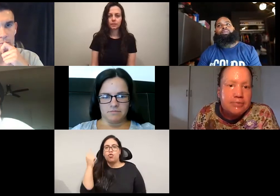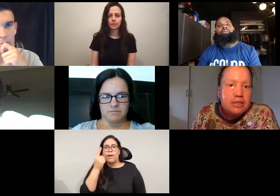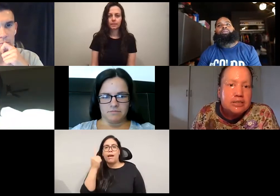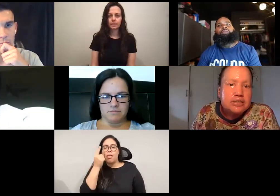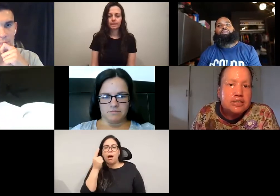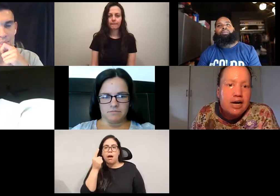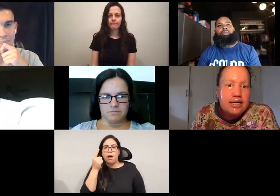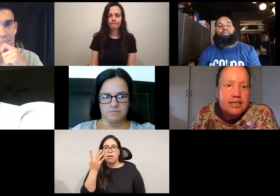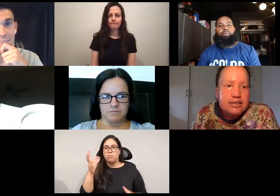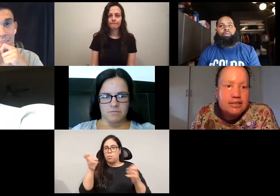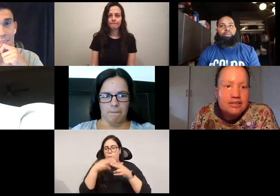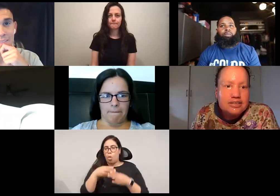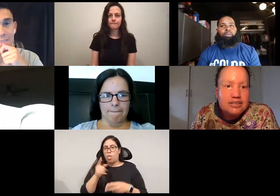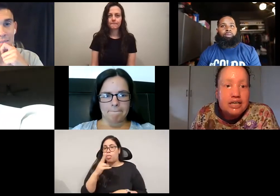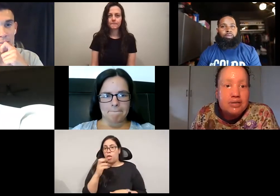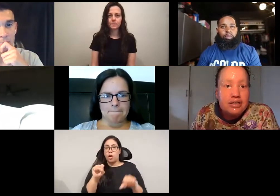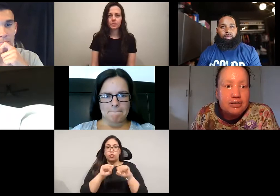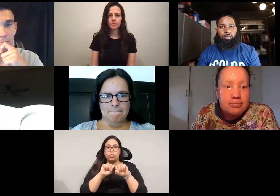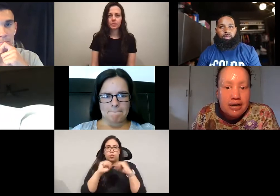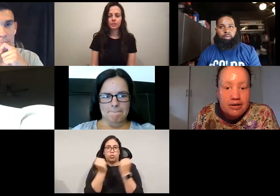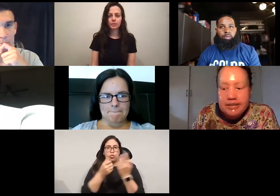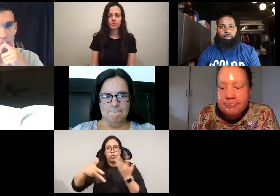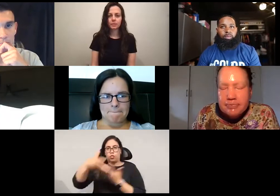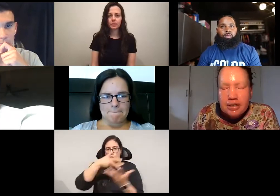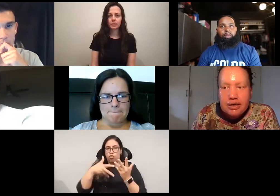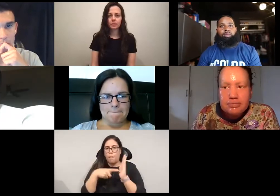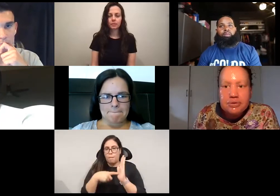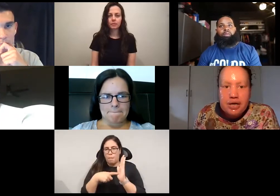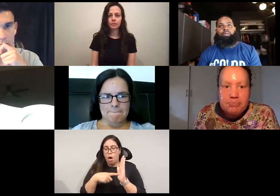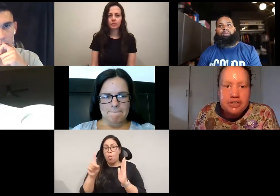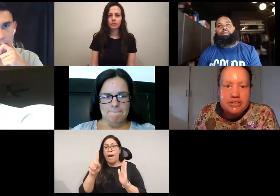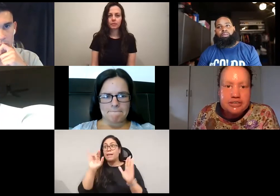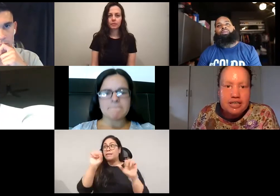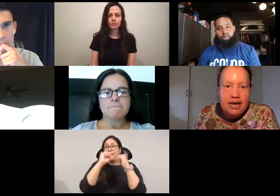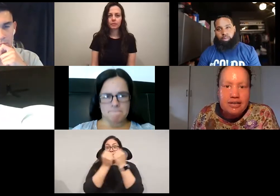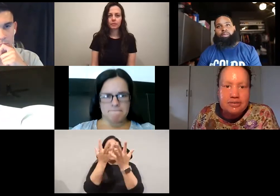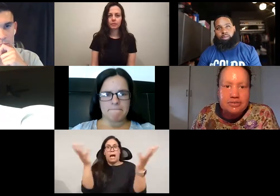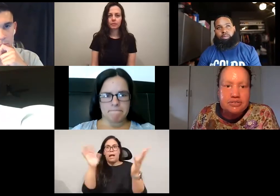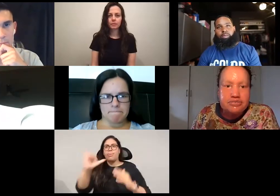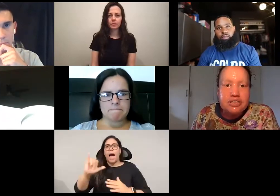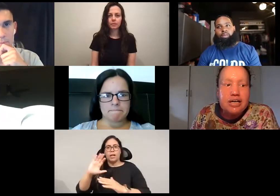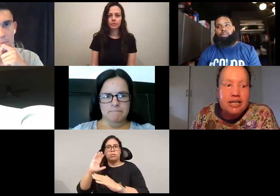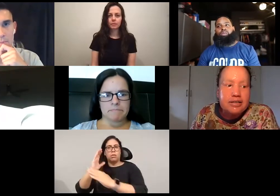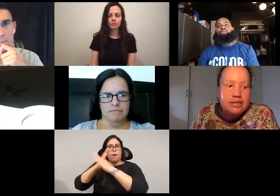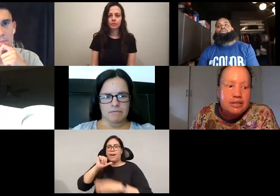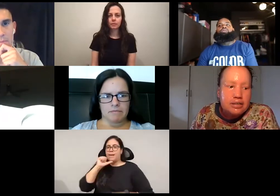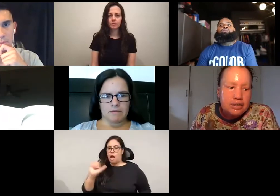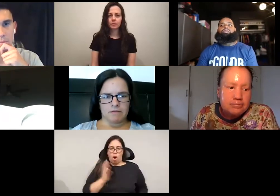where society is the disabling barrier, not our bodies. And I also feel